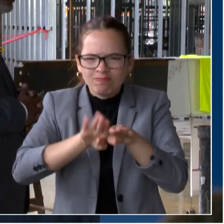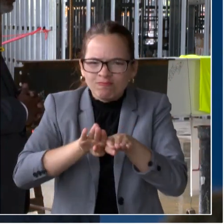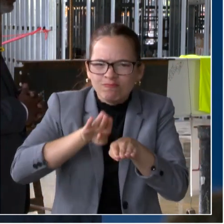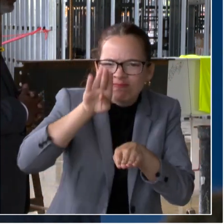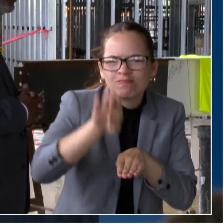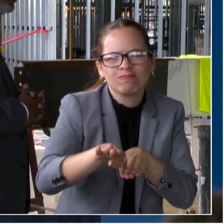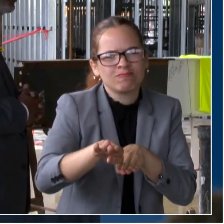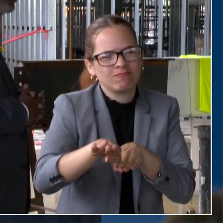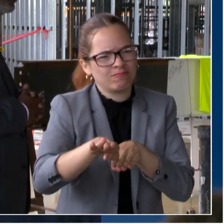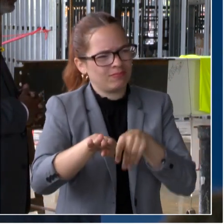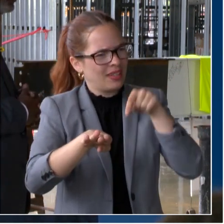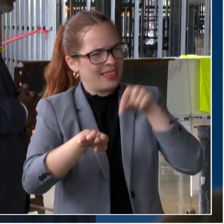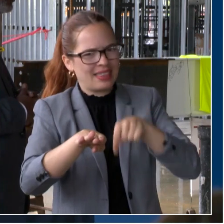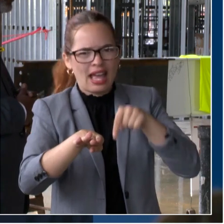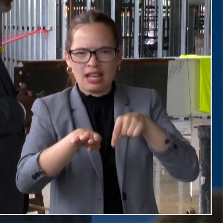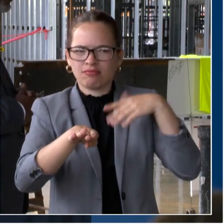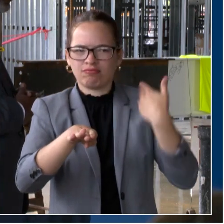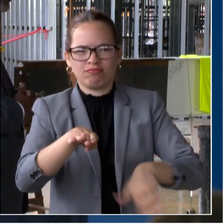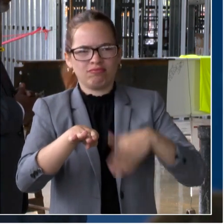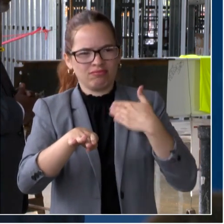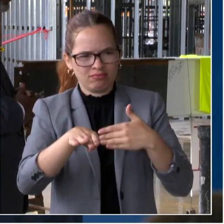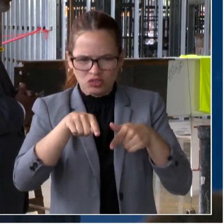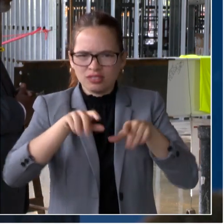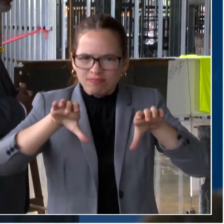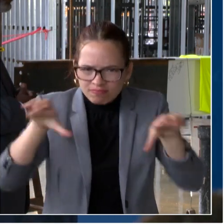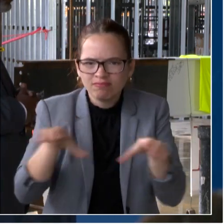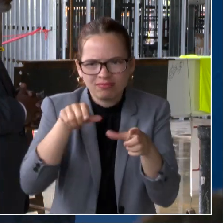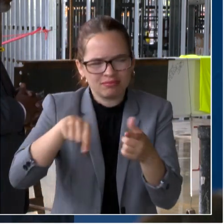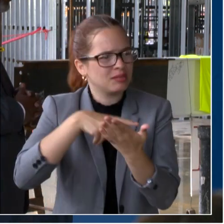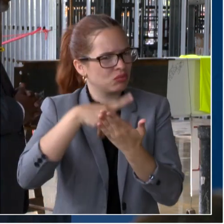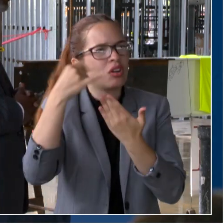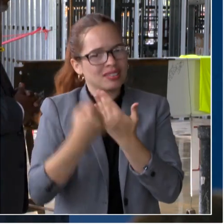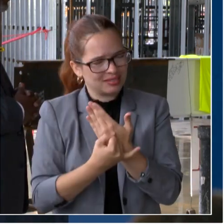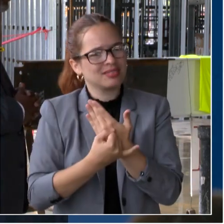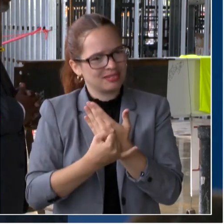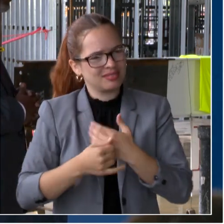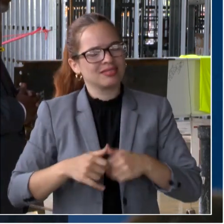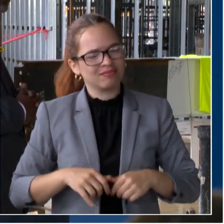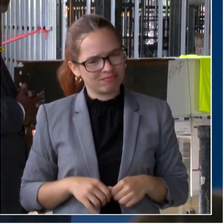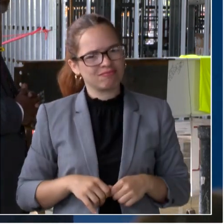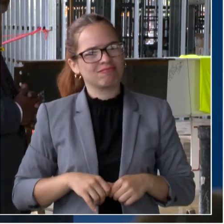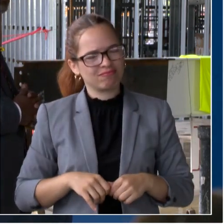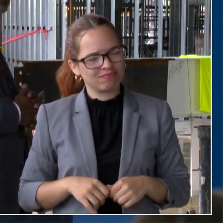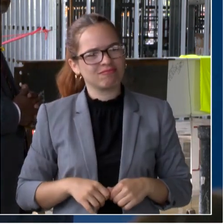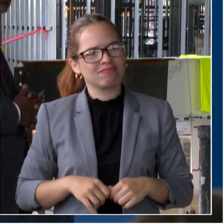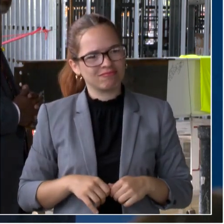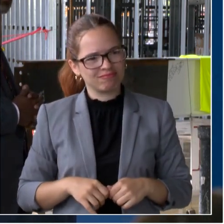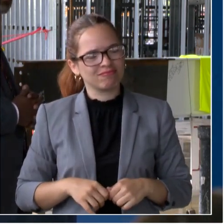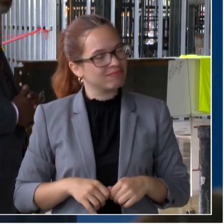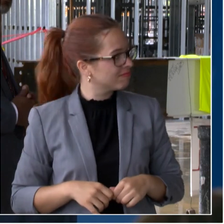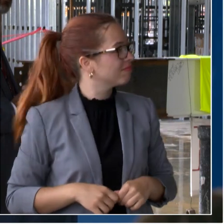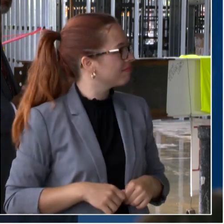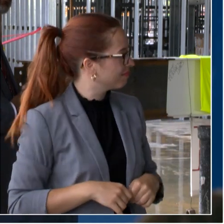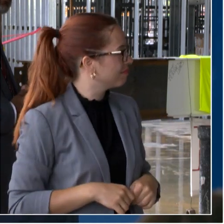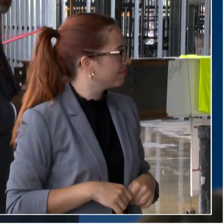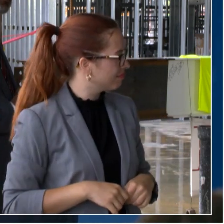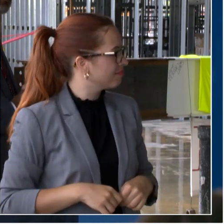Anyway, this is a fantastic day for all of us to be able to come together and feel absolutely committed